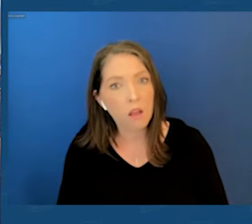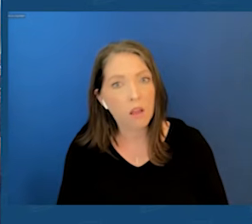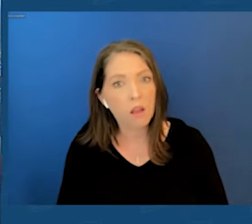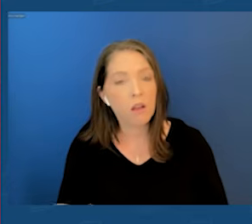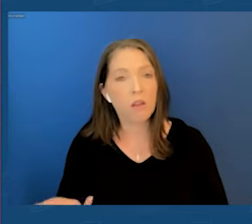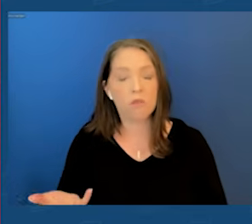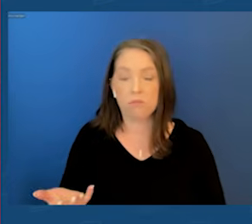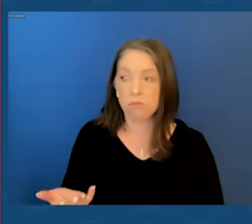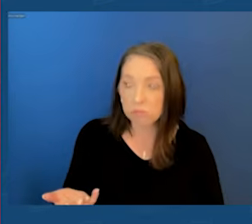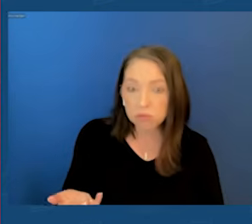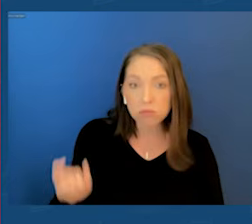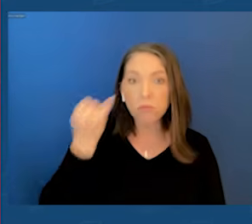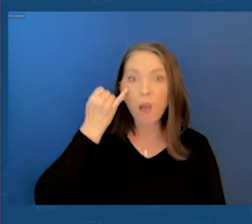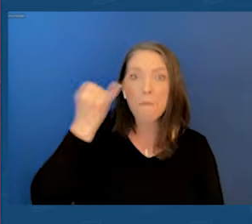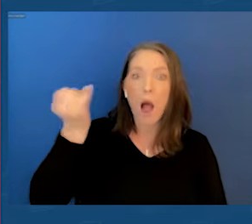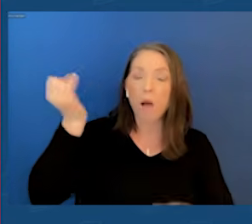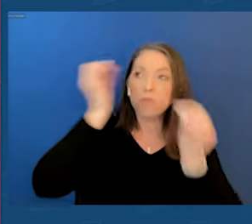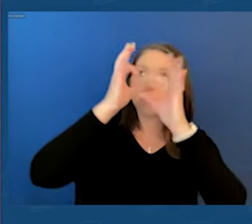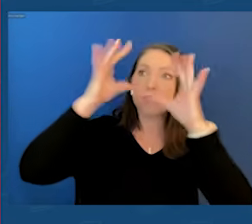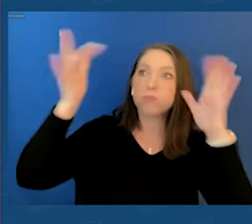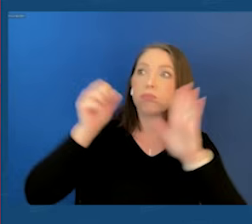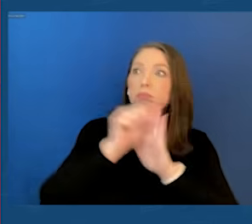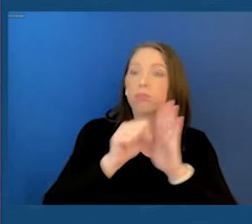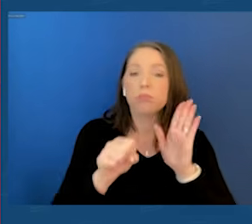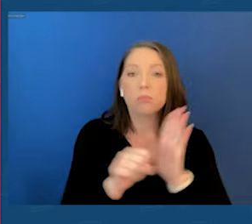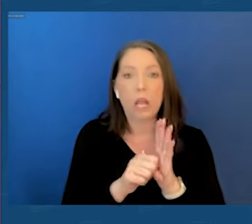Imagine where we would be as a state.